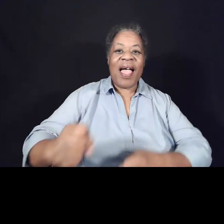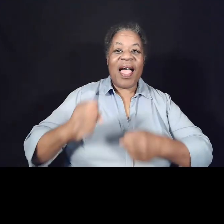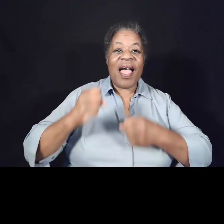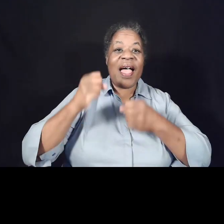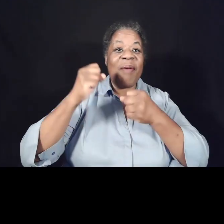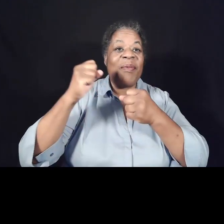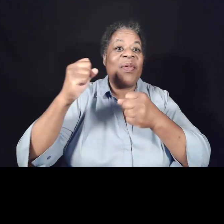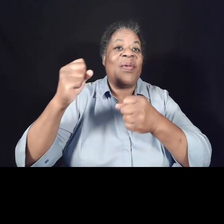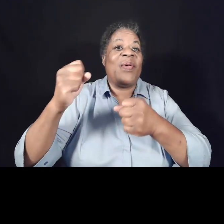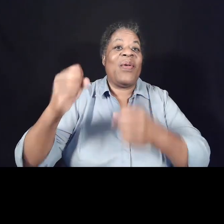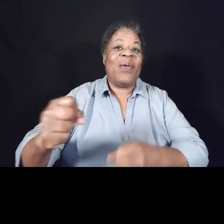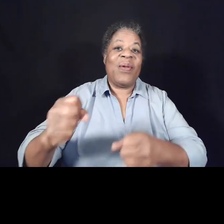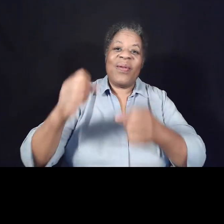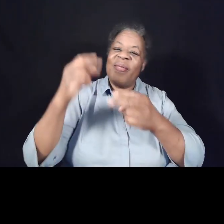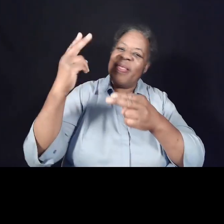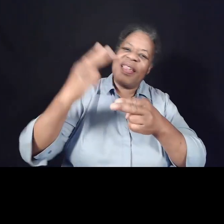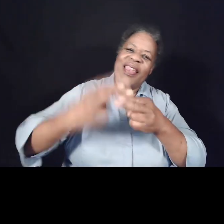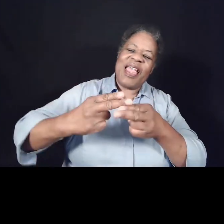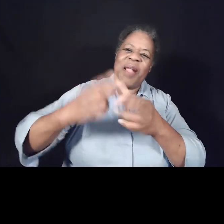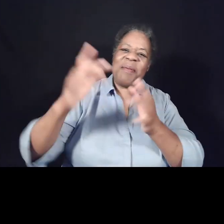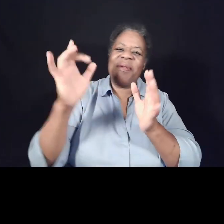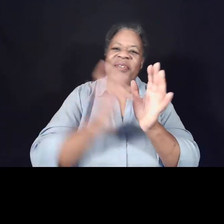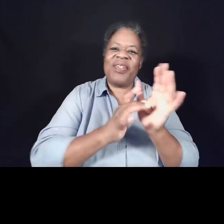the name of Jesus.